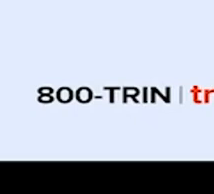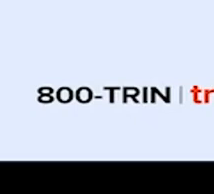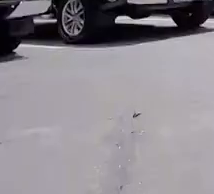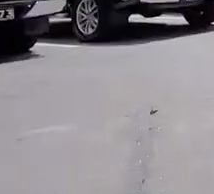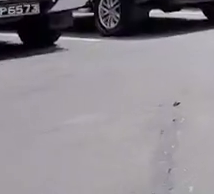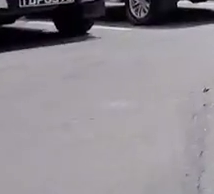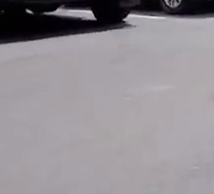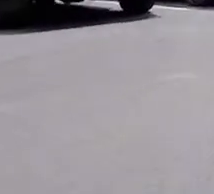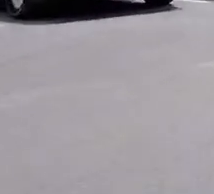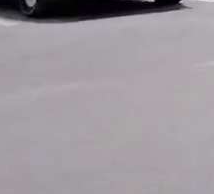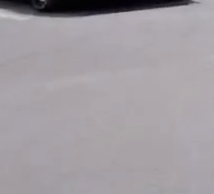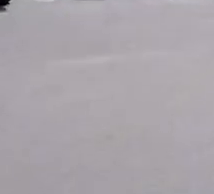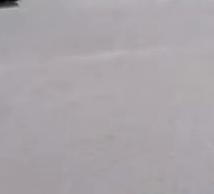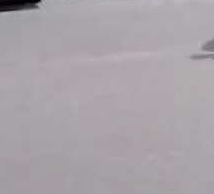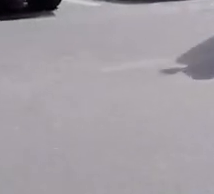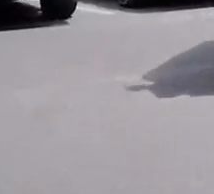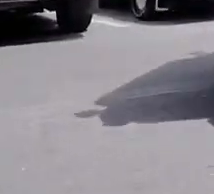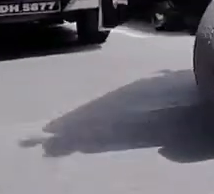less.